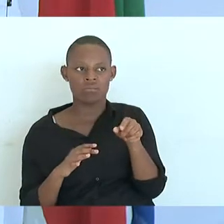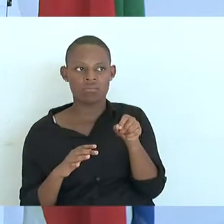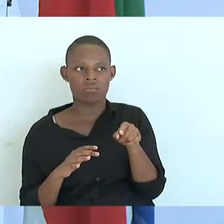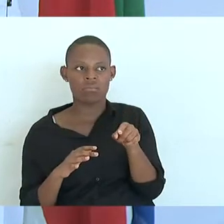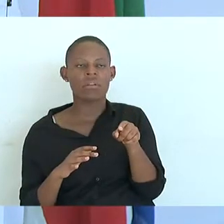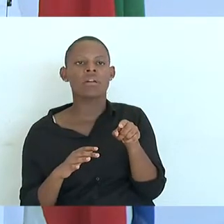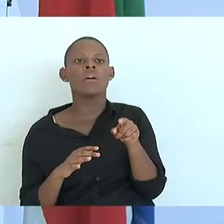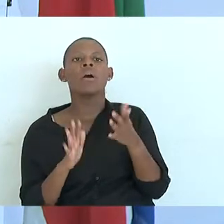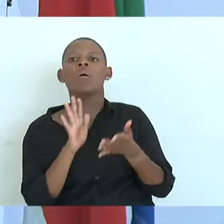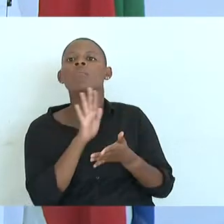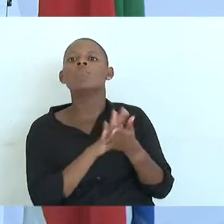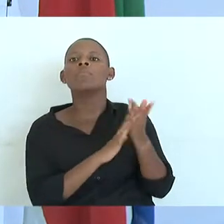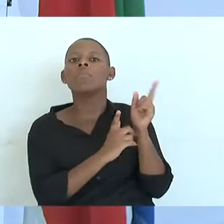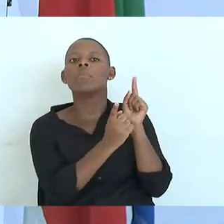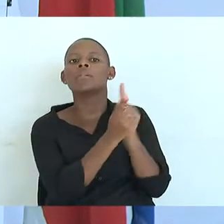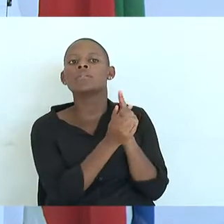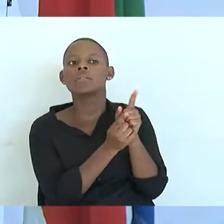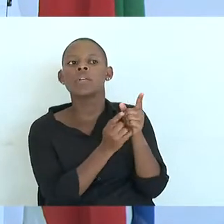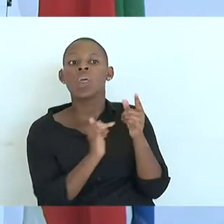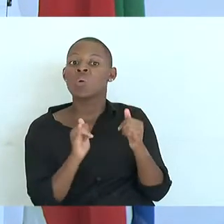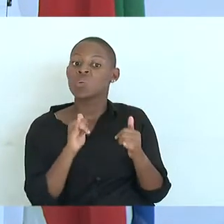of the CSW,